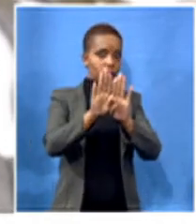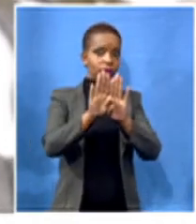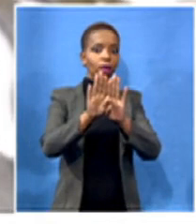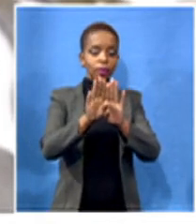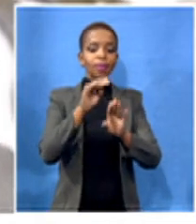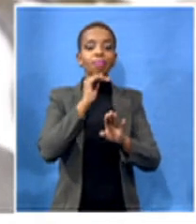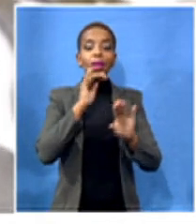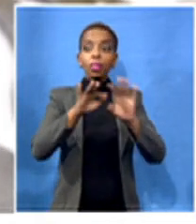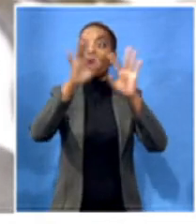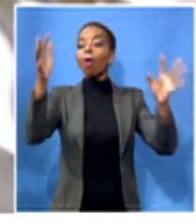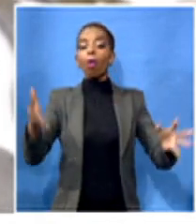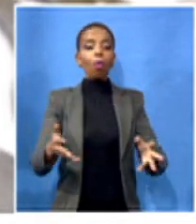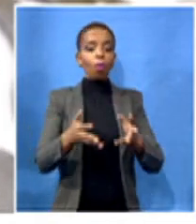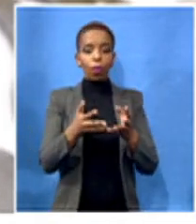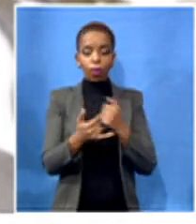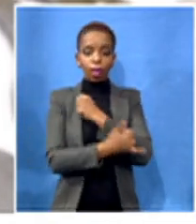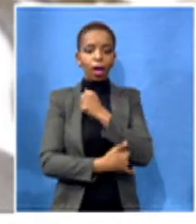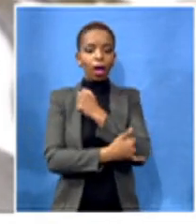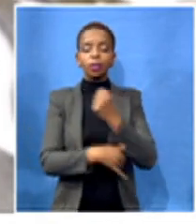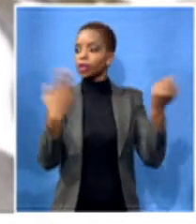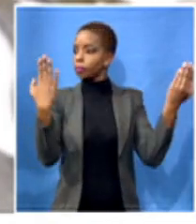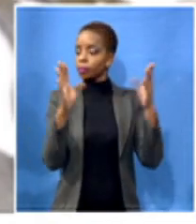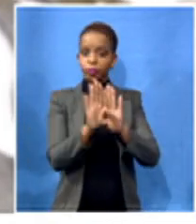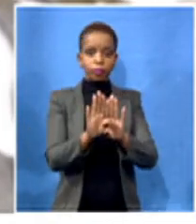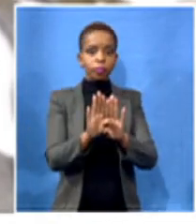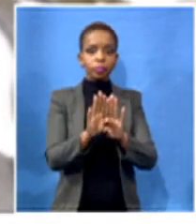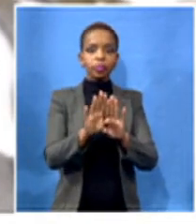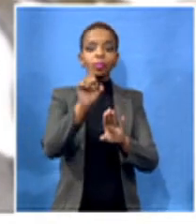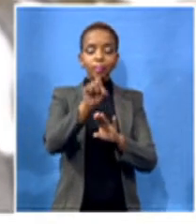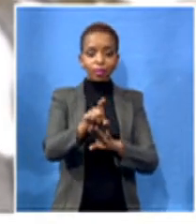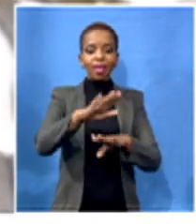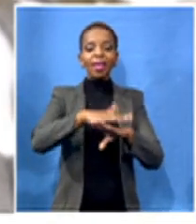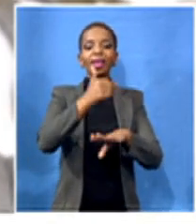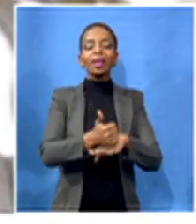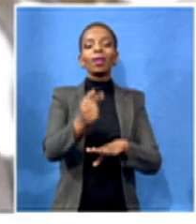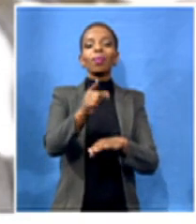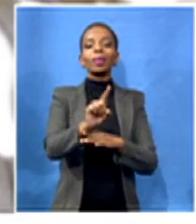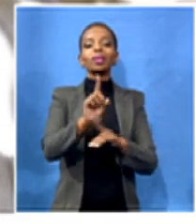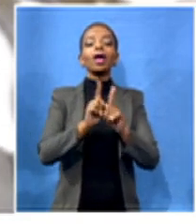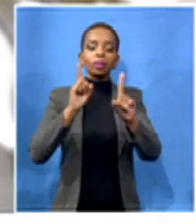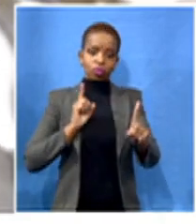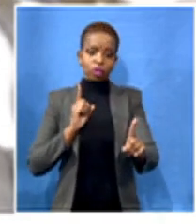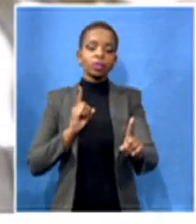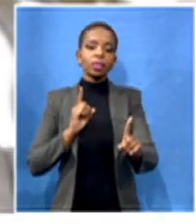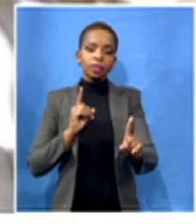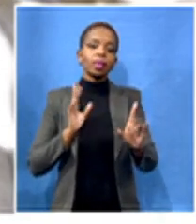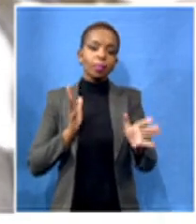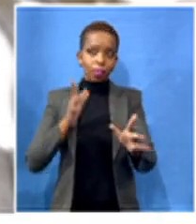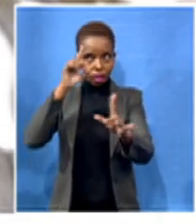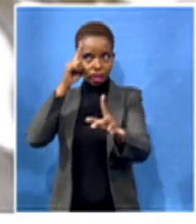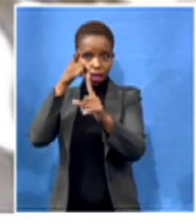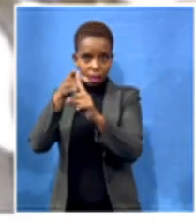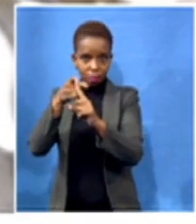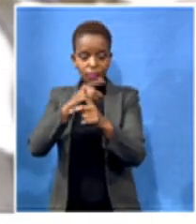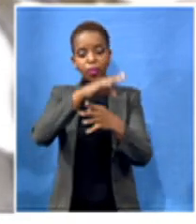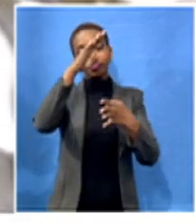whole country. And it is based on social distancing. It's extreme social distancing. Then the other